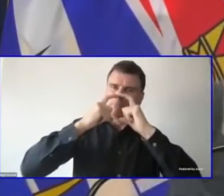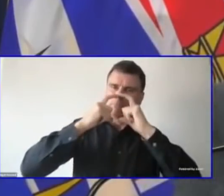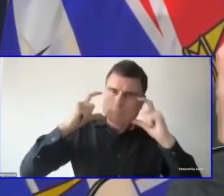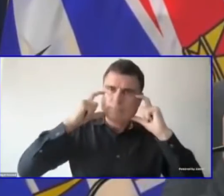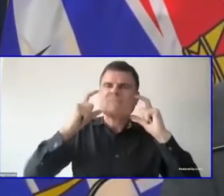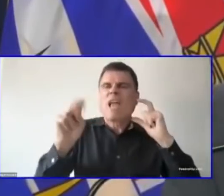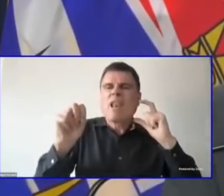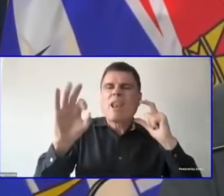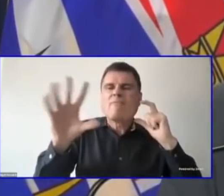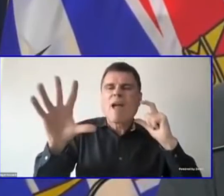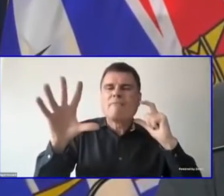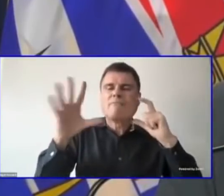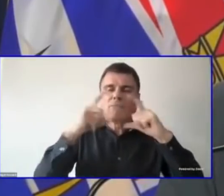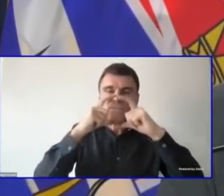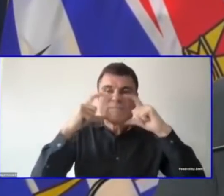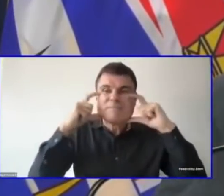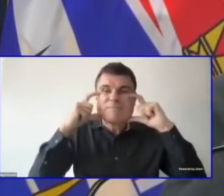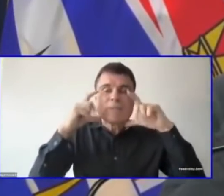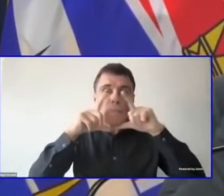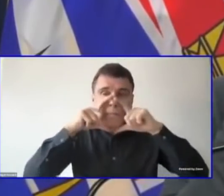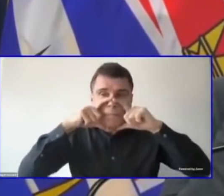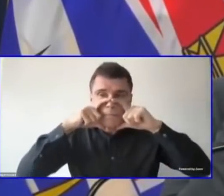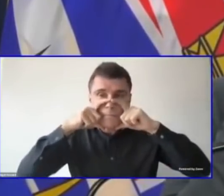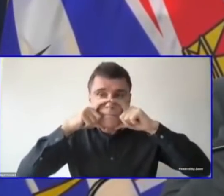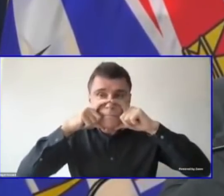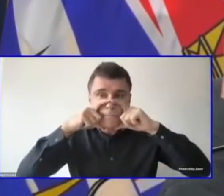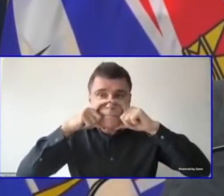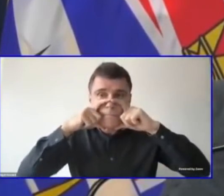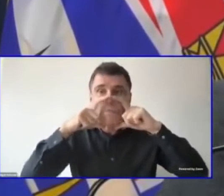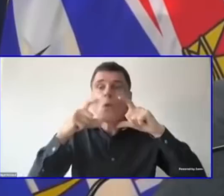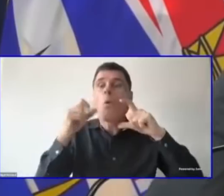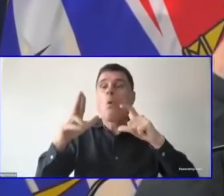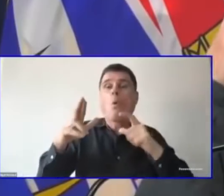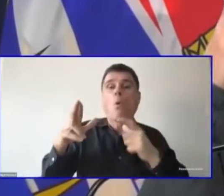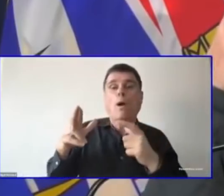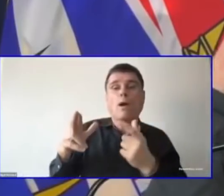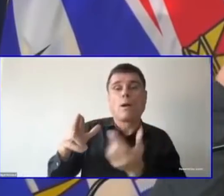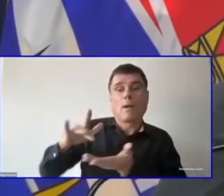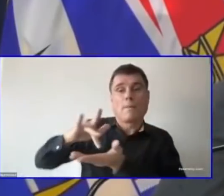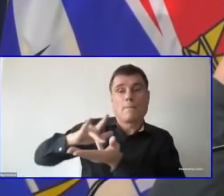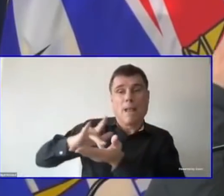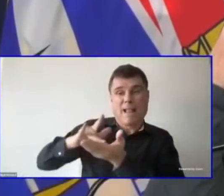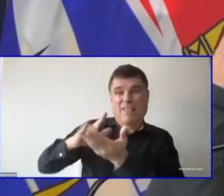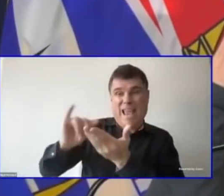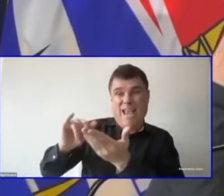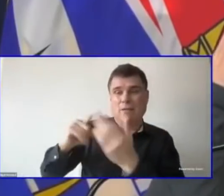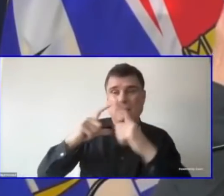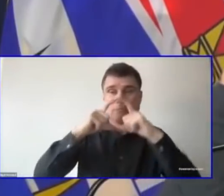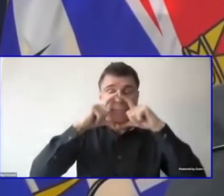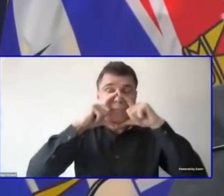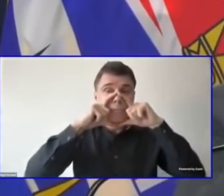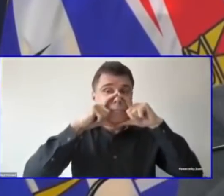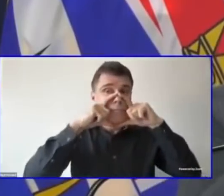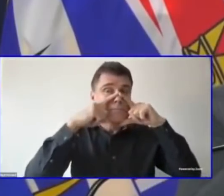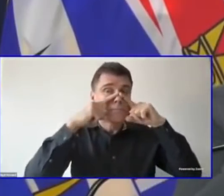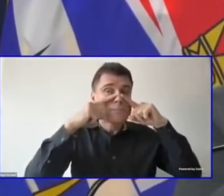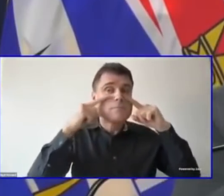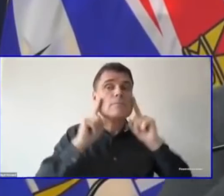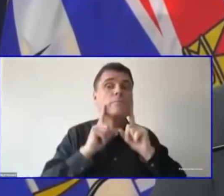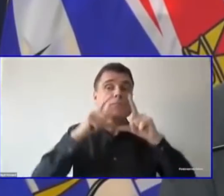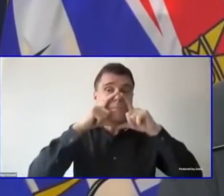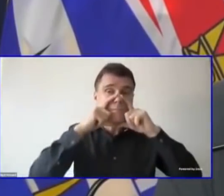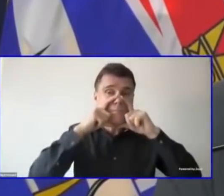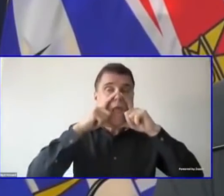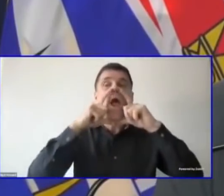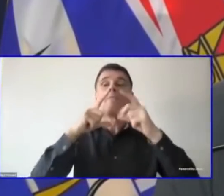can handle how the N95 fits, or a medical mask with a good quality cloth mask over it that helps